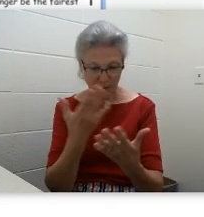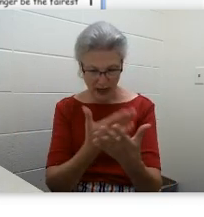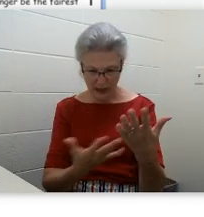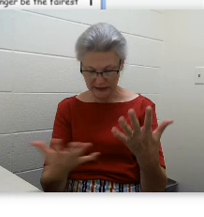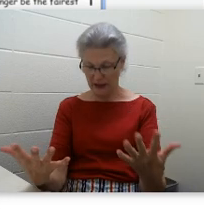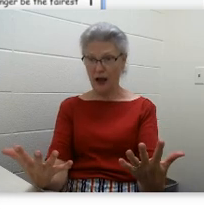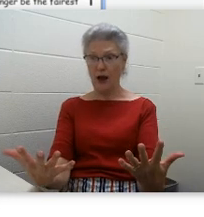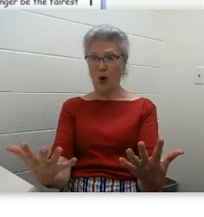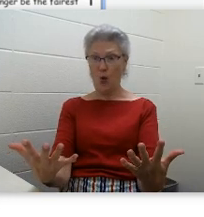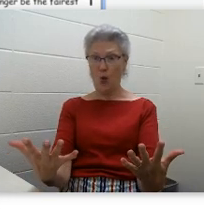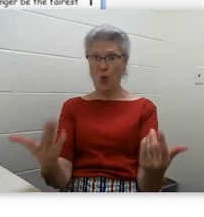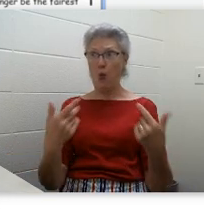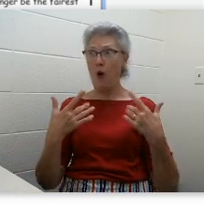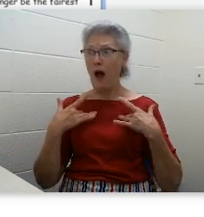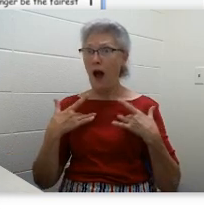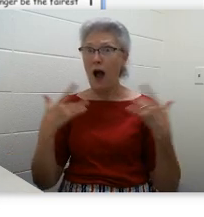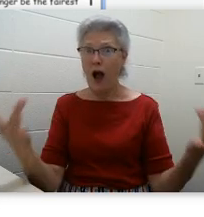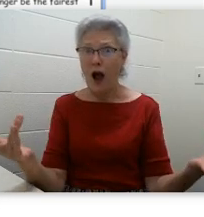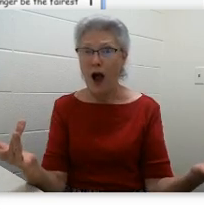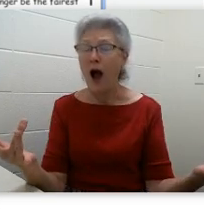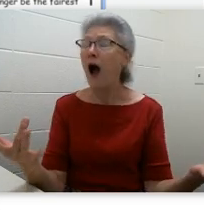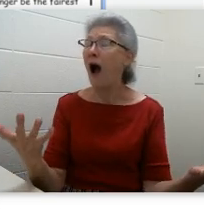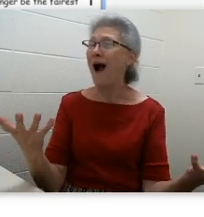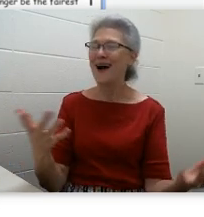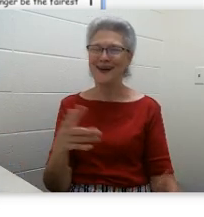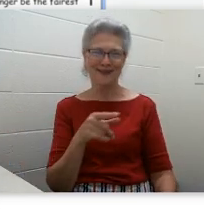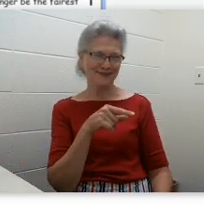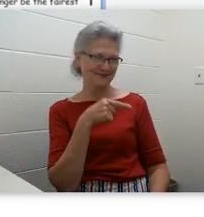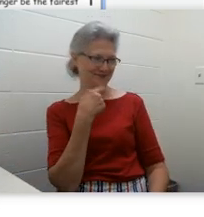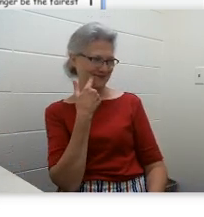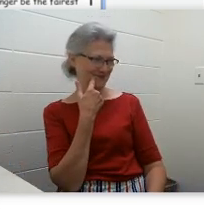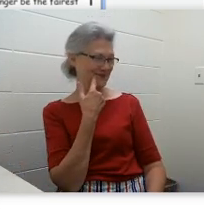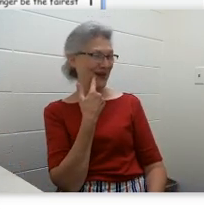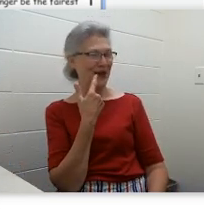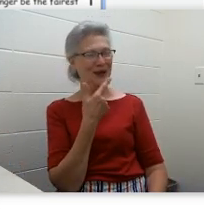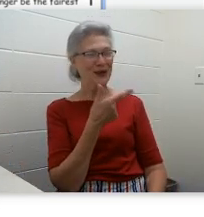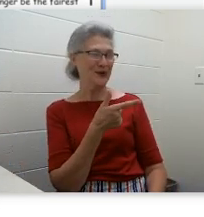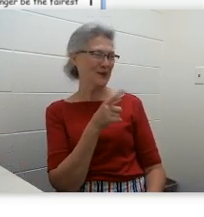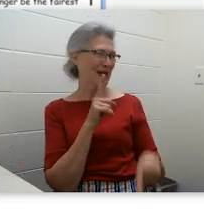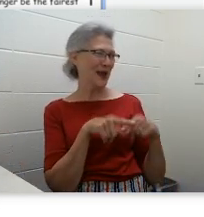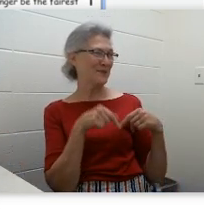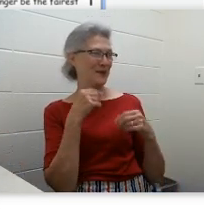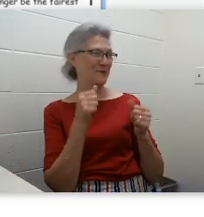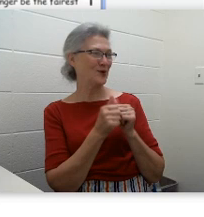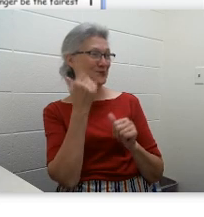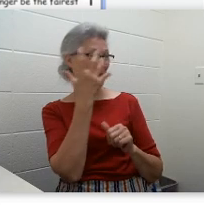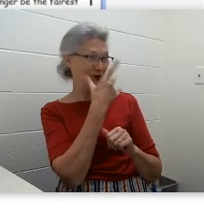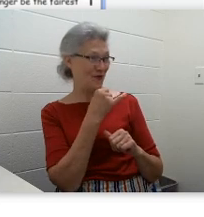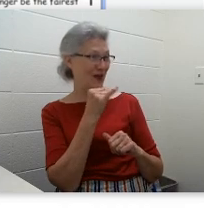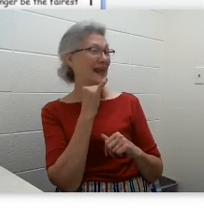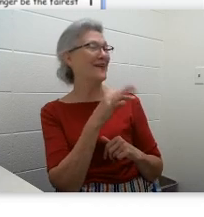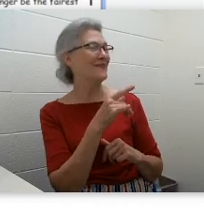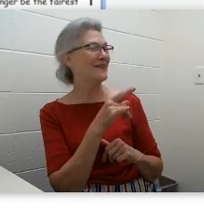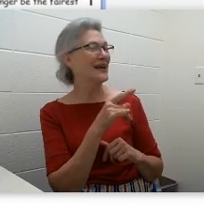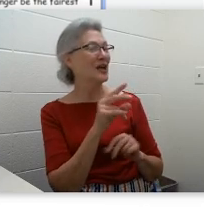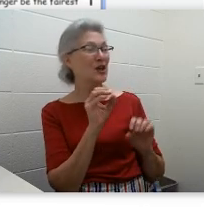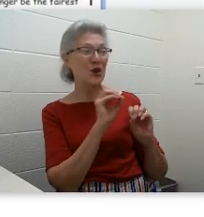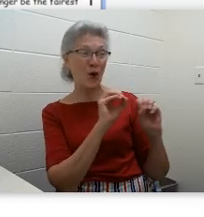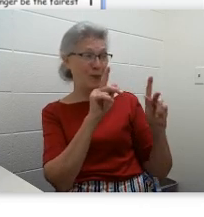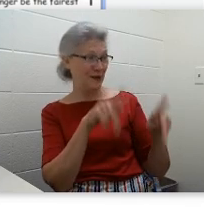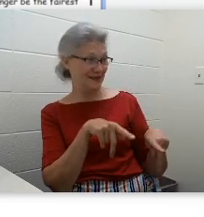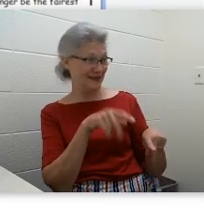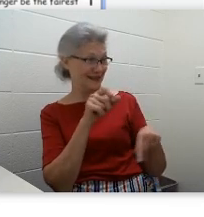She cried out, "What is going on?" The queen smiled and said, "You can no longer be the fairest of them all if you can't be